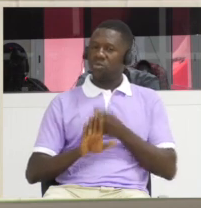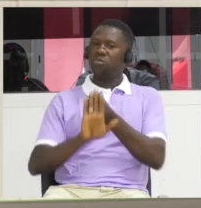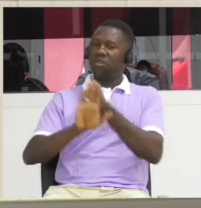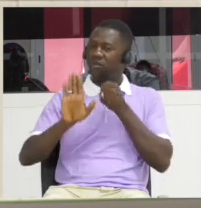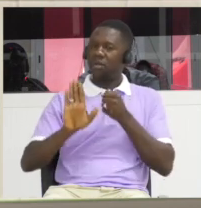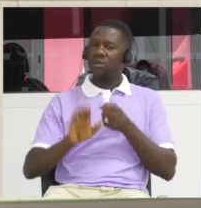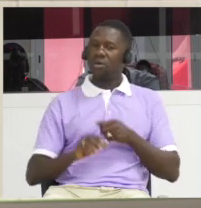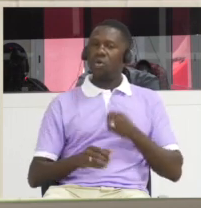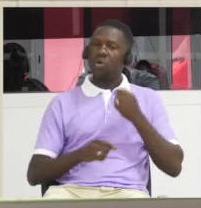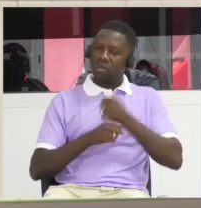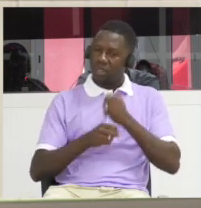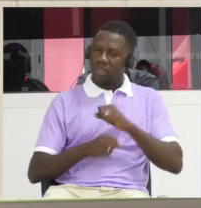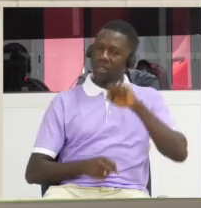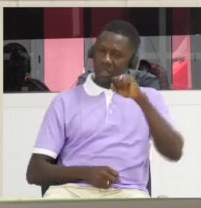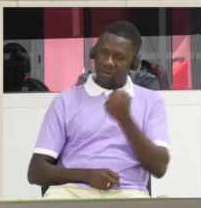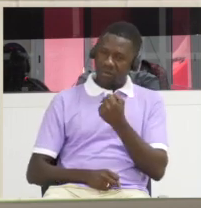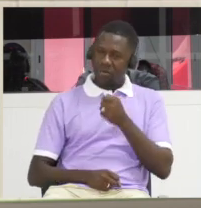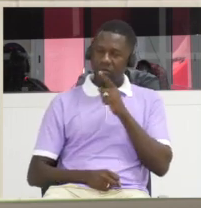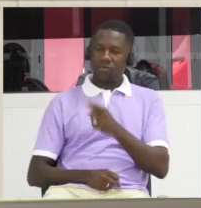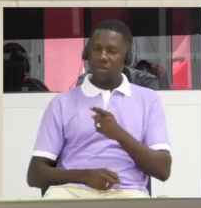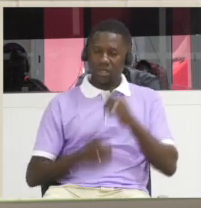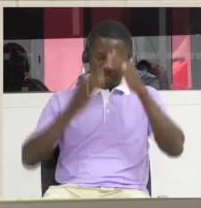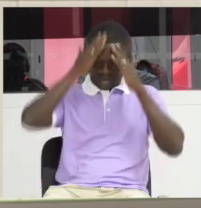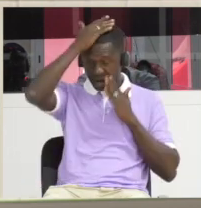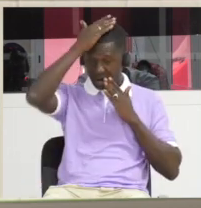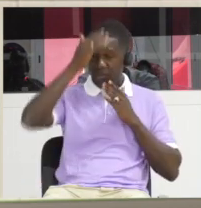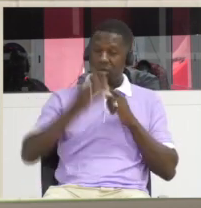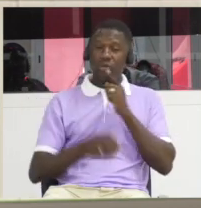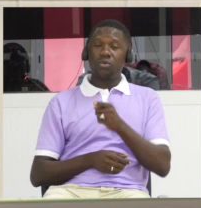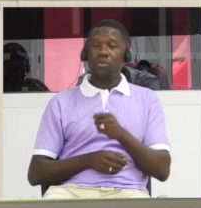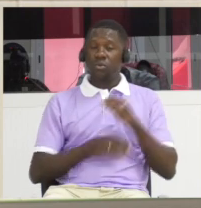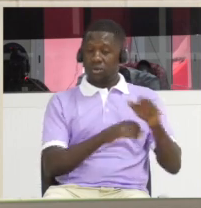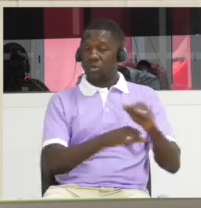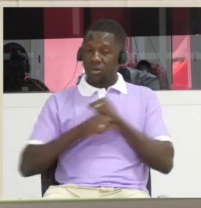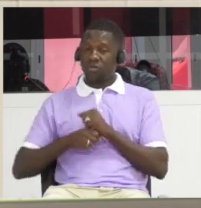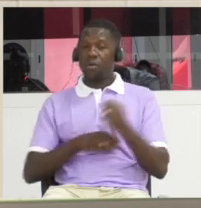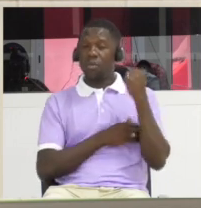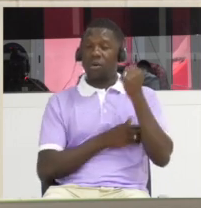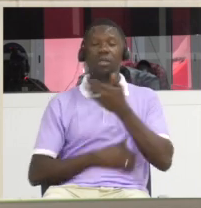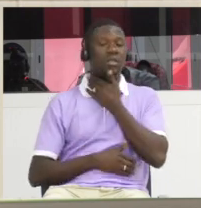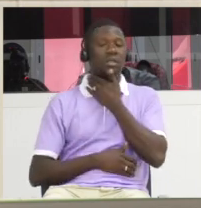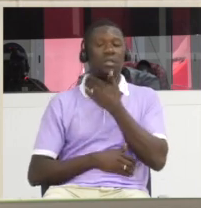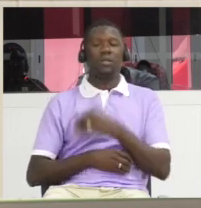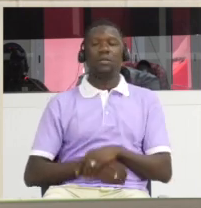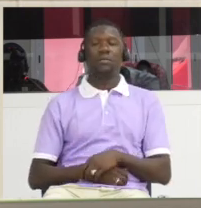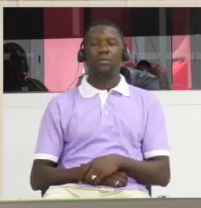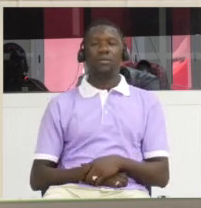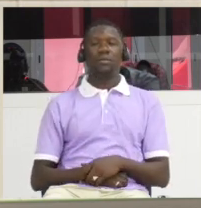prevented or at least made it difficult for the army to take over power easily.